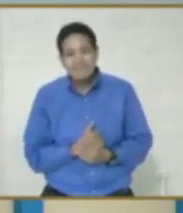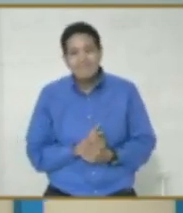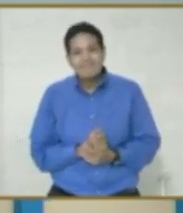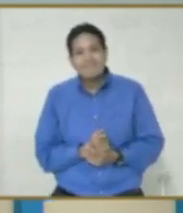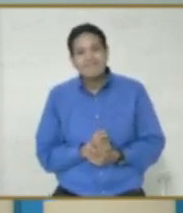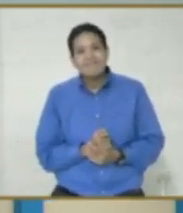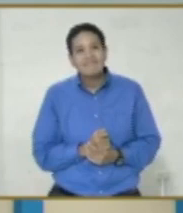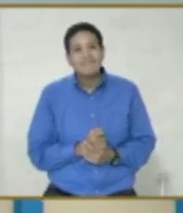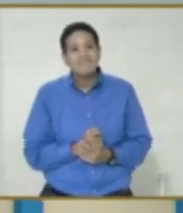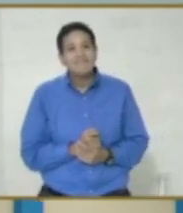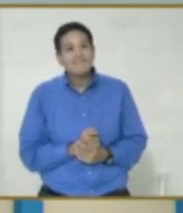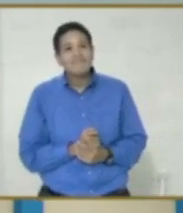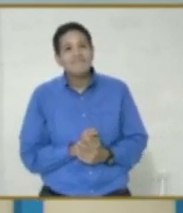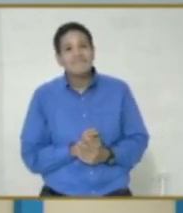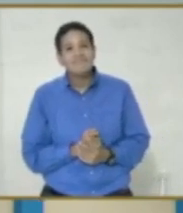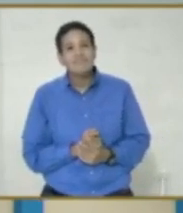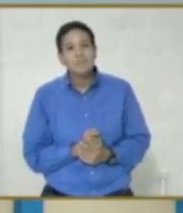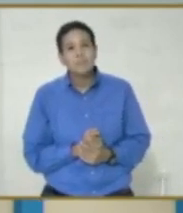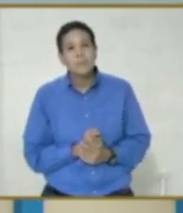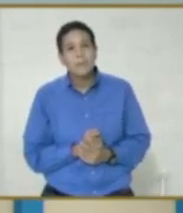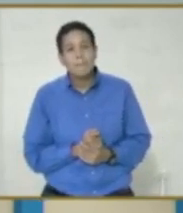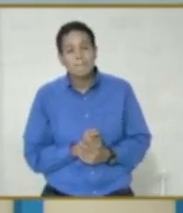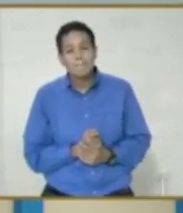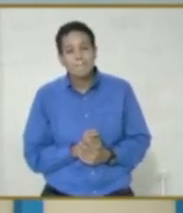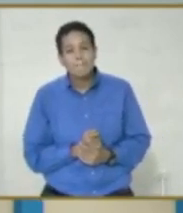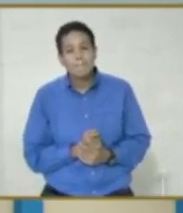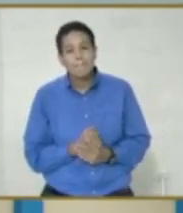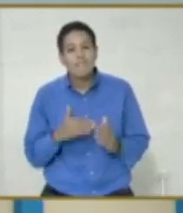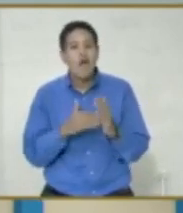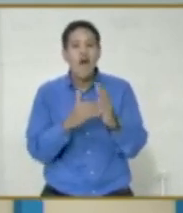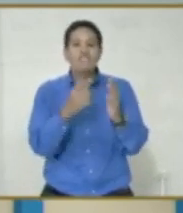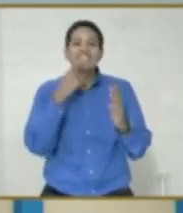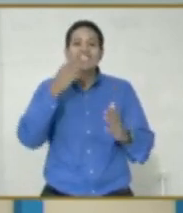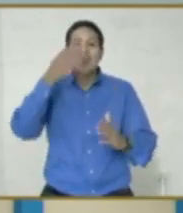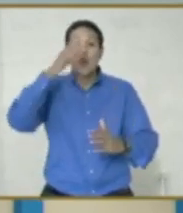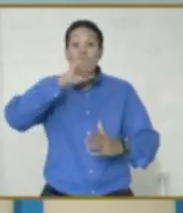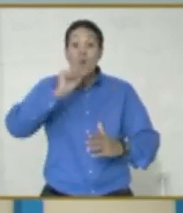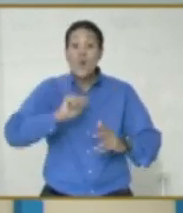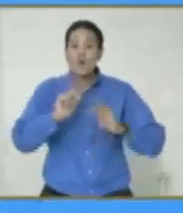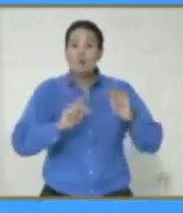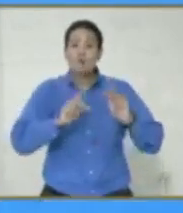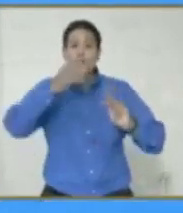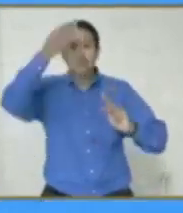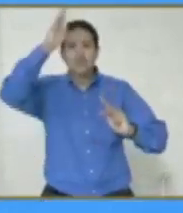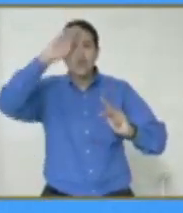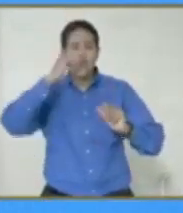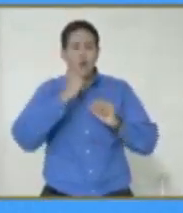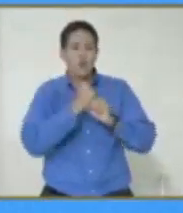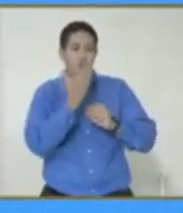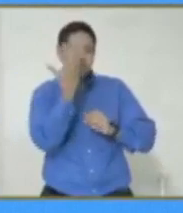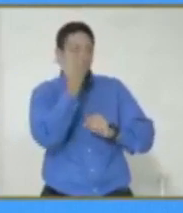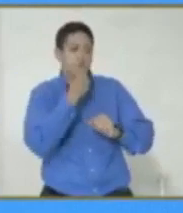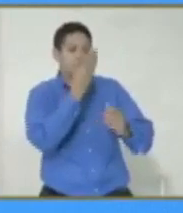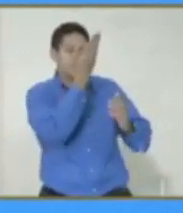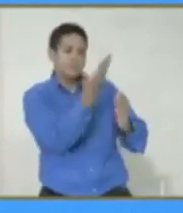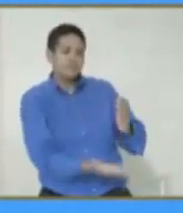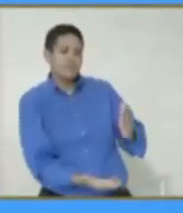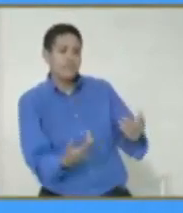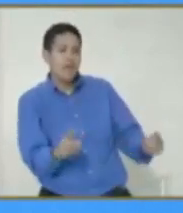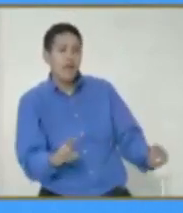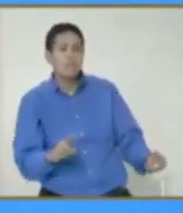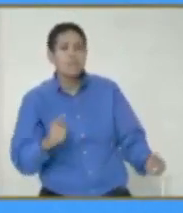that the old persons are God's work of art, and we want to preserve them. I'm happy that Minister Mackenzie